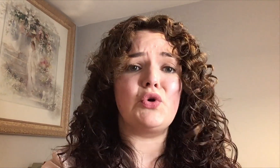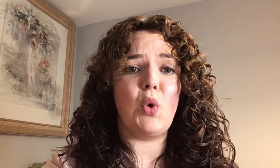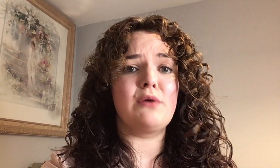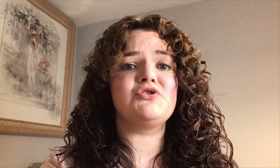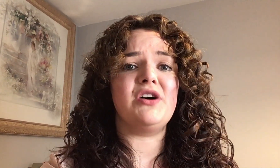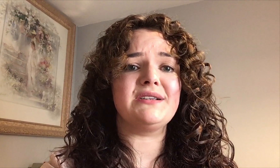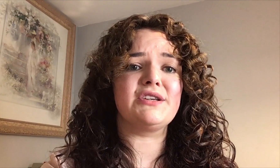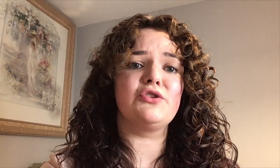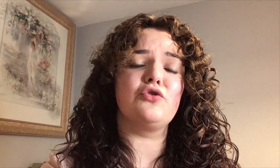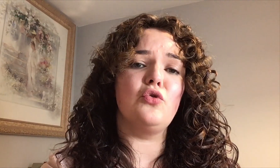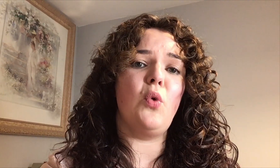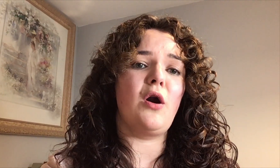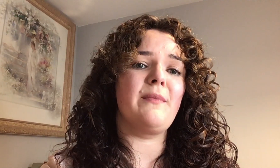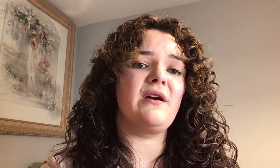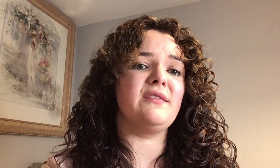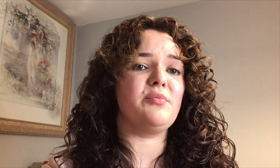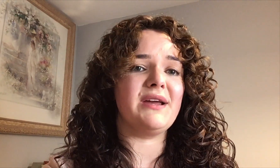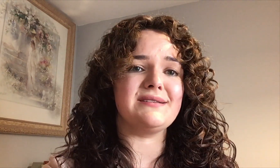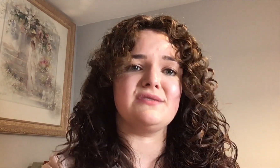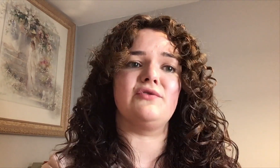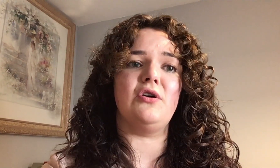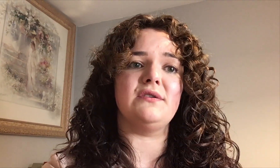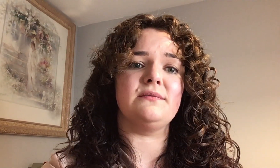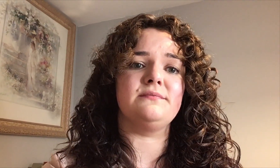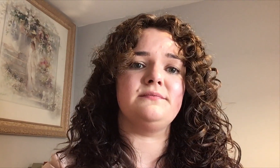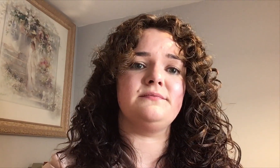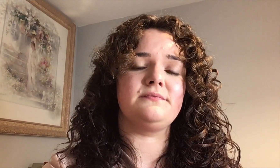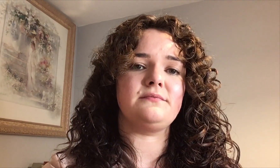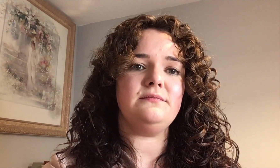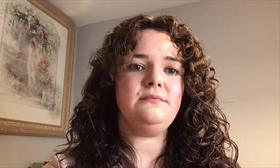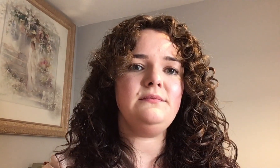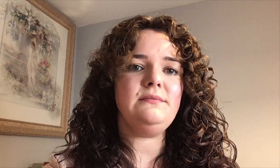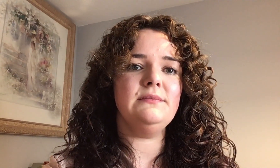Even a lukewarm trust can grow warmer in the presence of God.